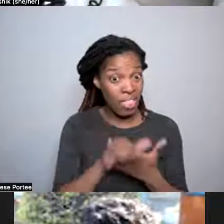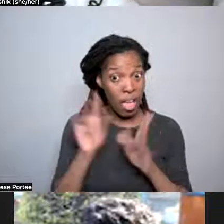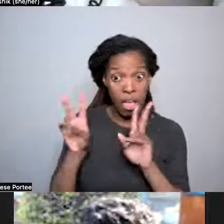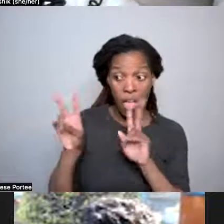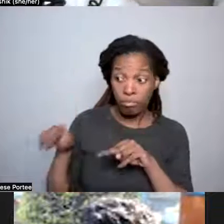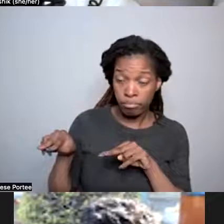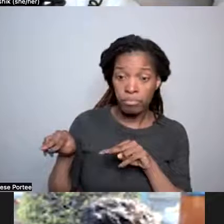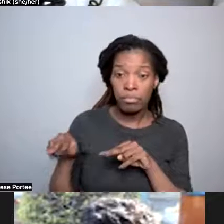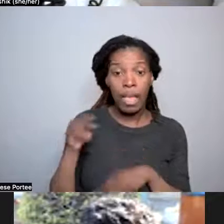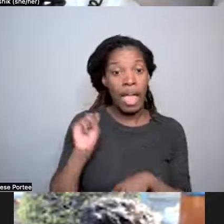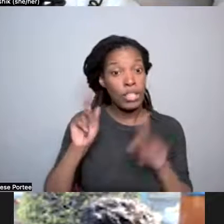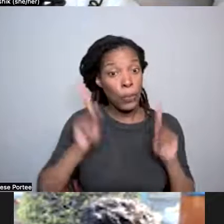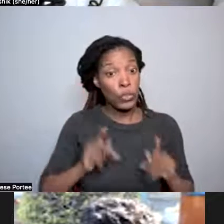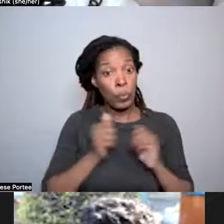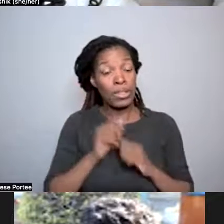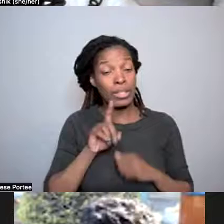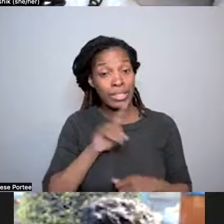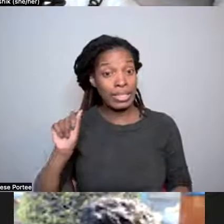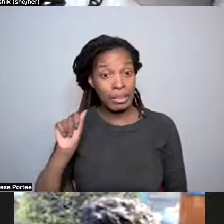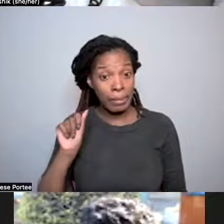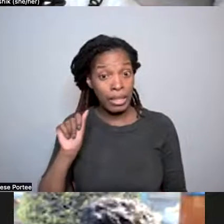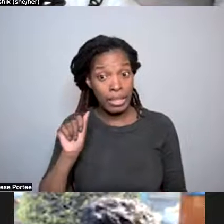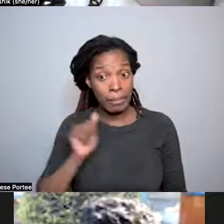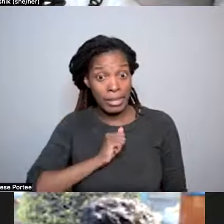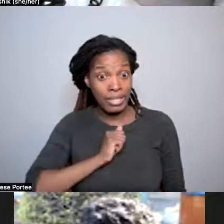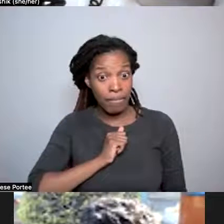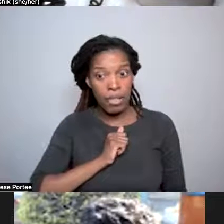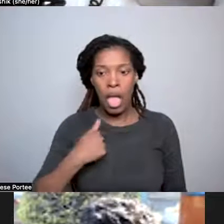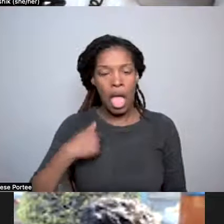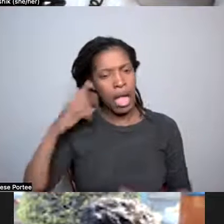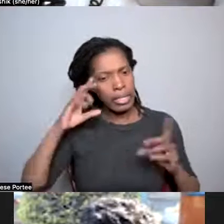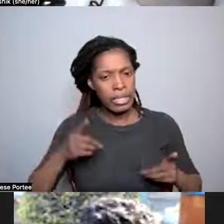person with disability, I decided to stand